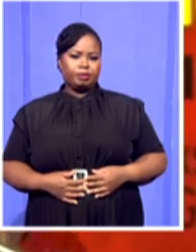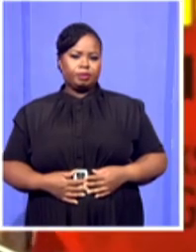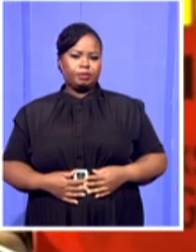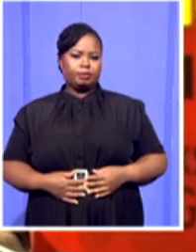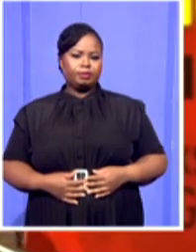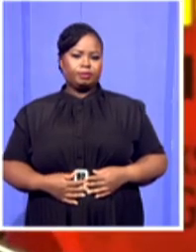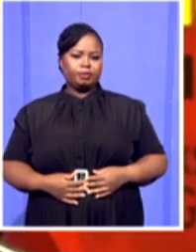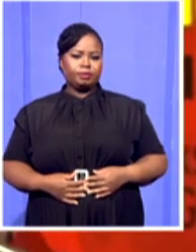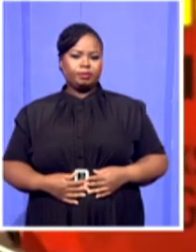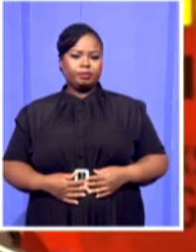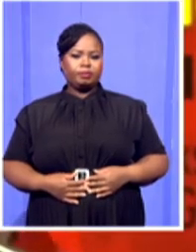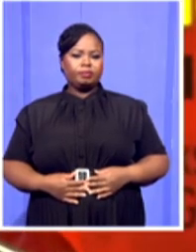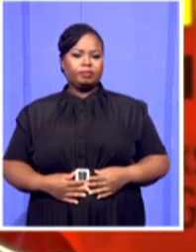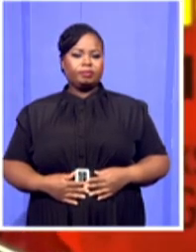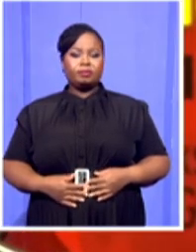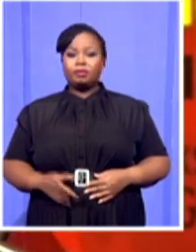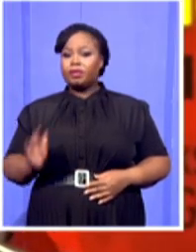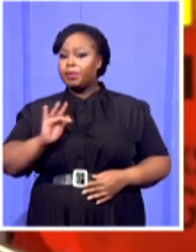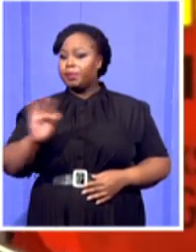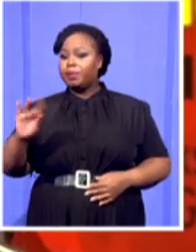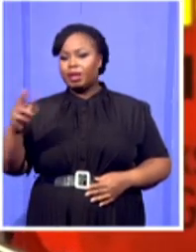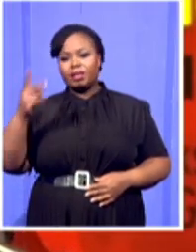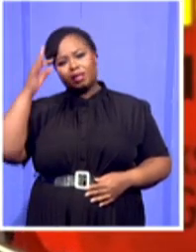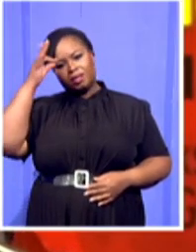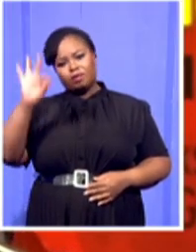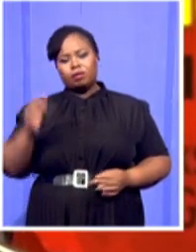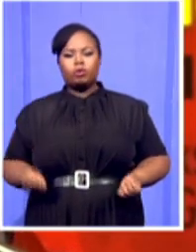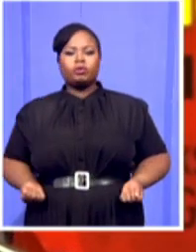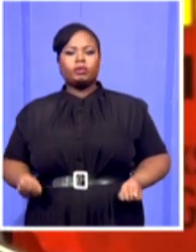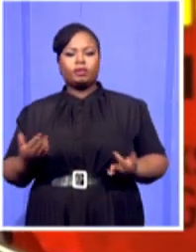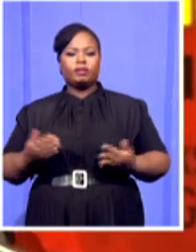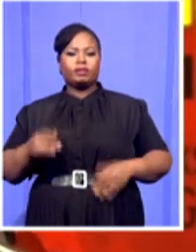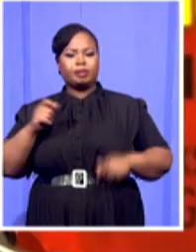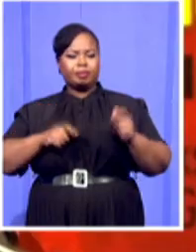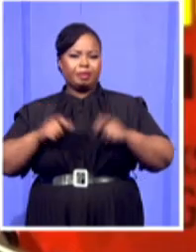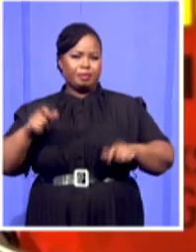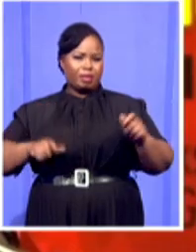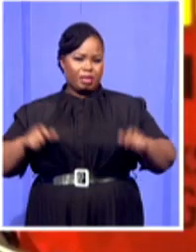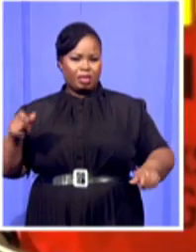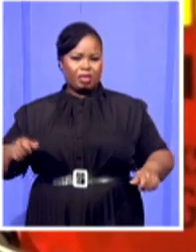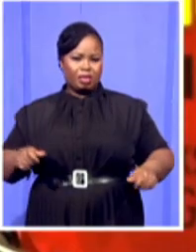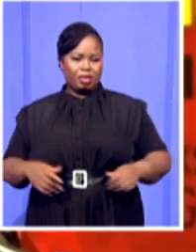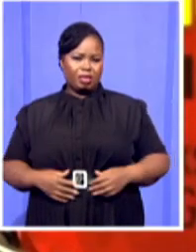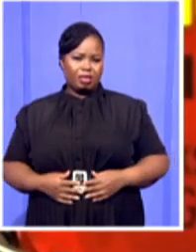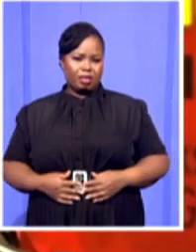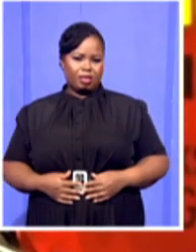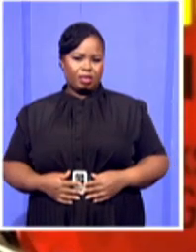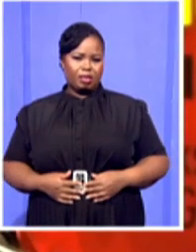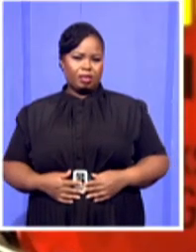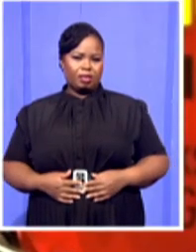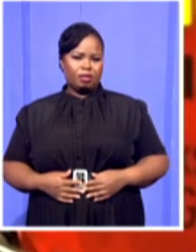And akakho uhulumende osebenzela abantu, uhulumende womgidi.